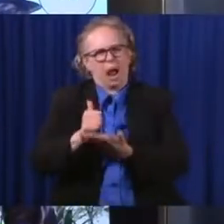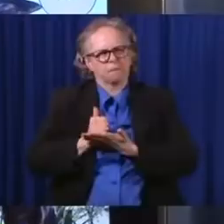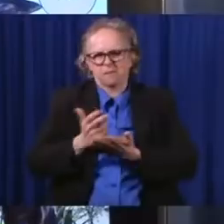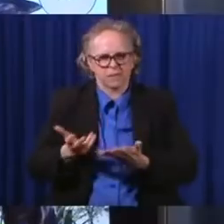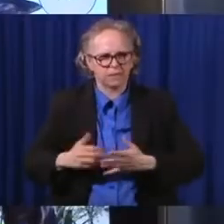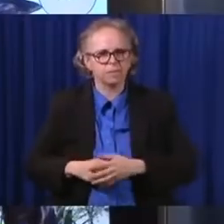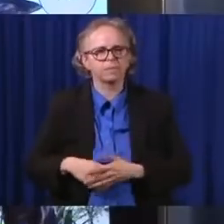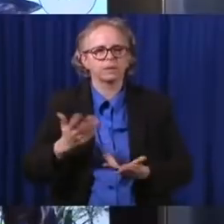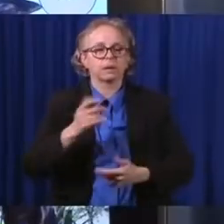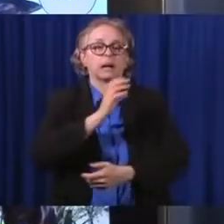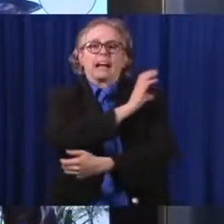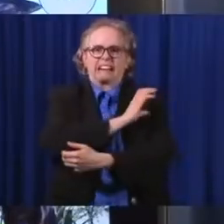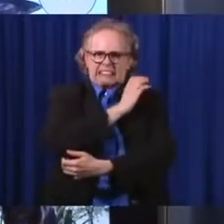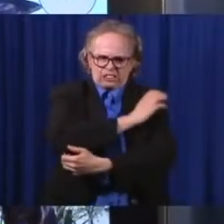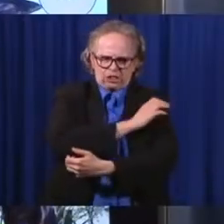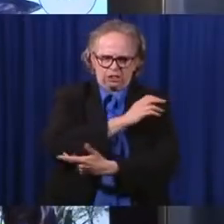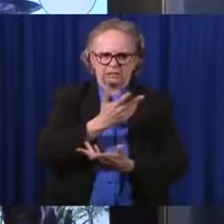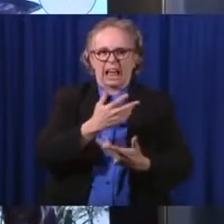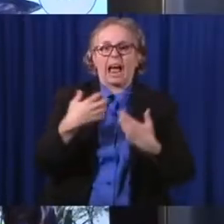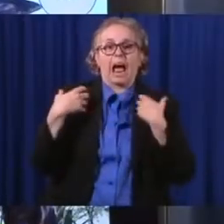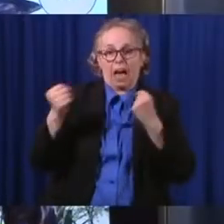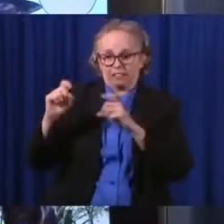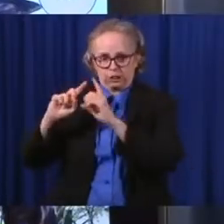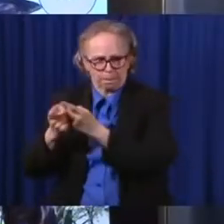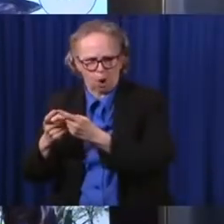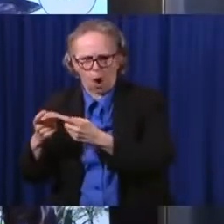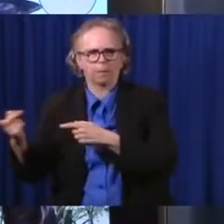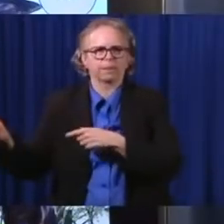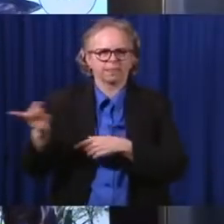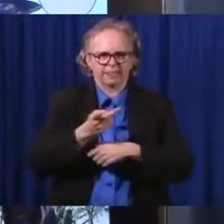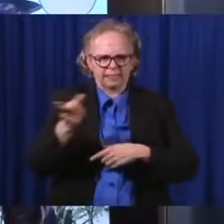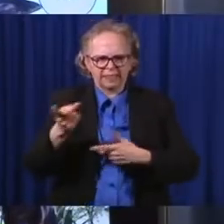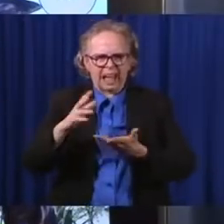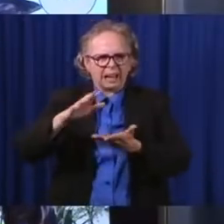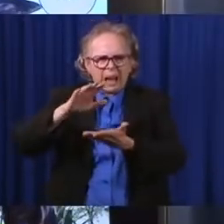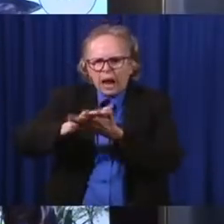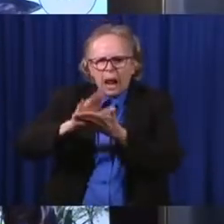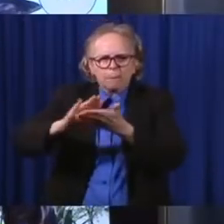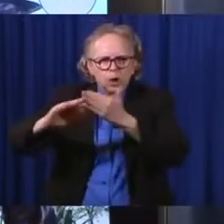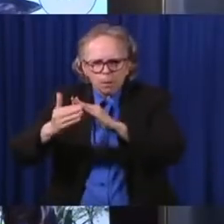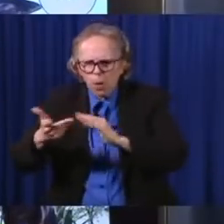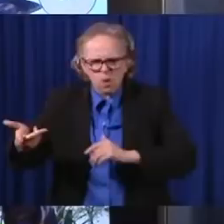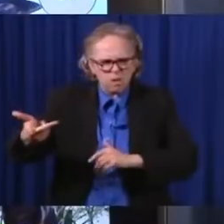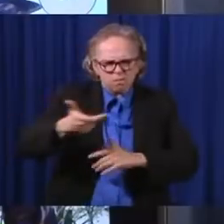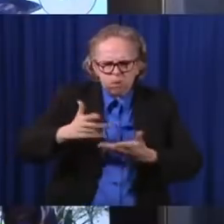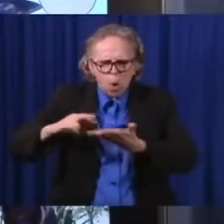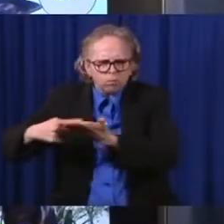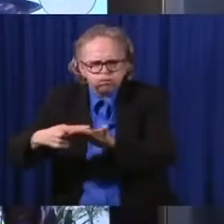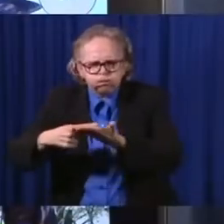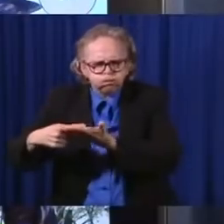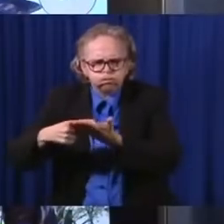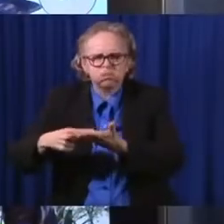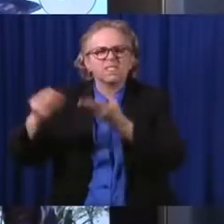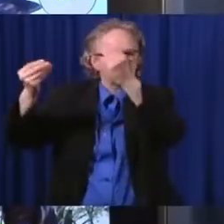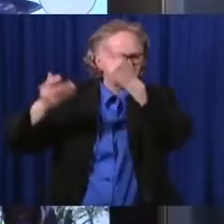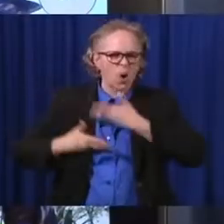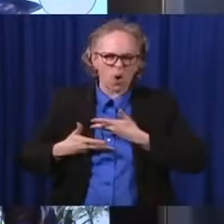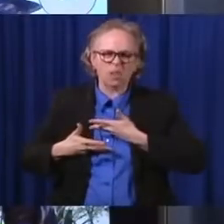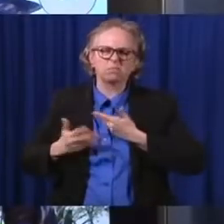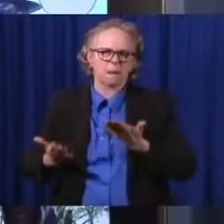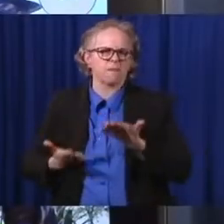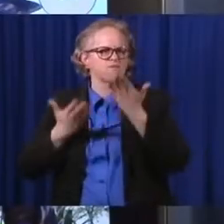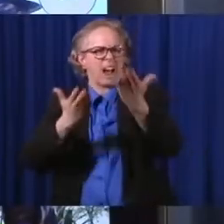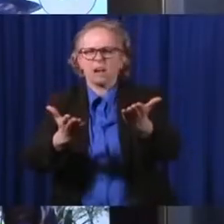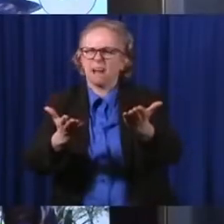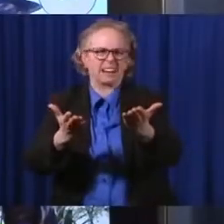the state, that is the academic community, they will come together and give us that recommendation. They hand that to the National Guard. And